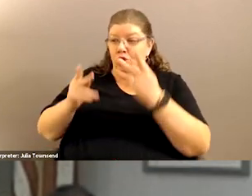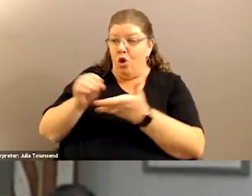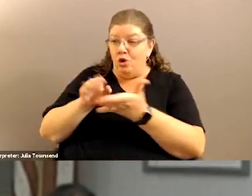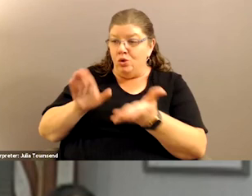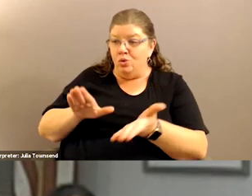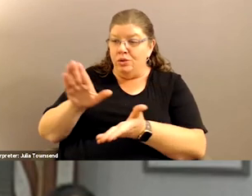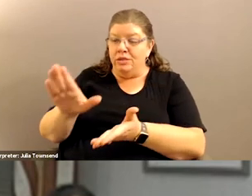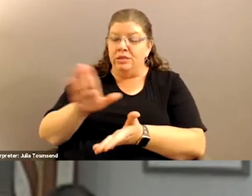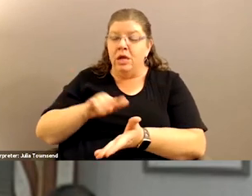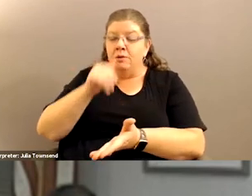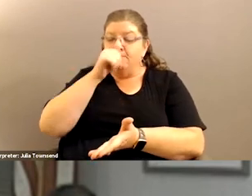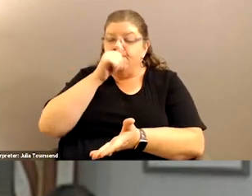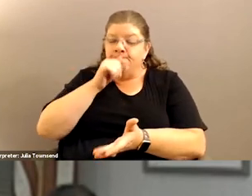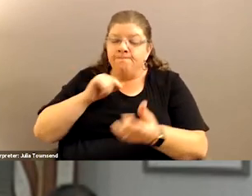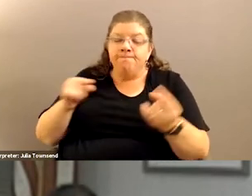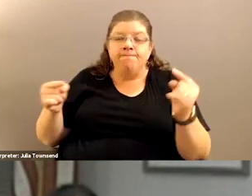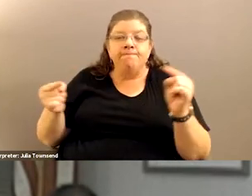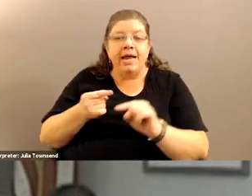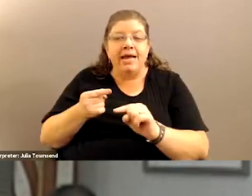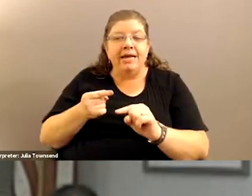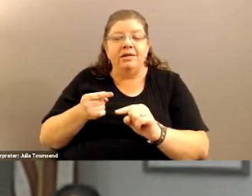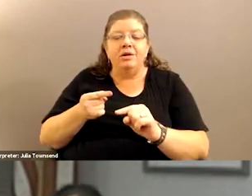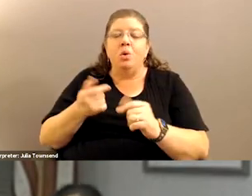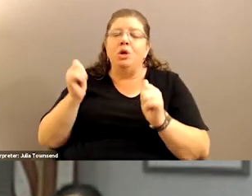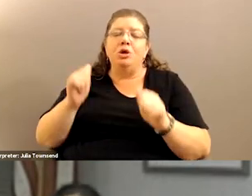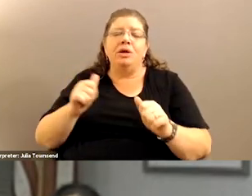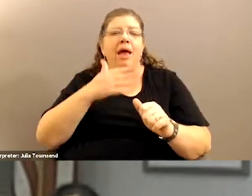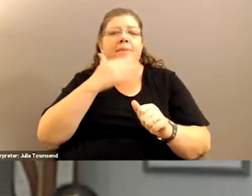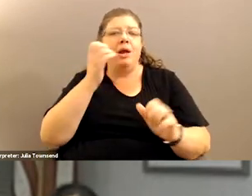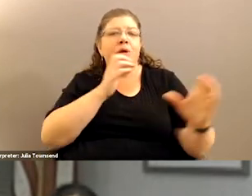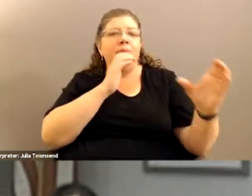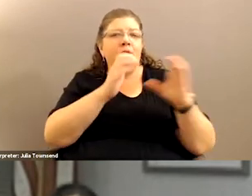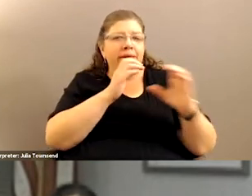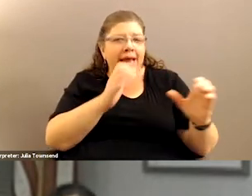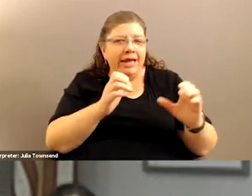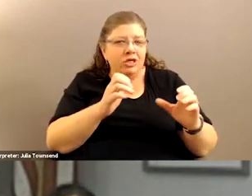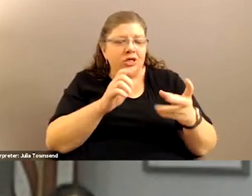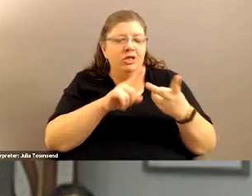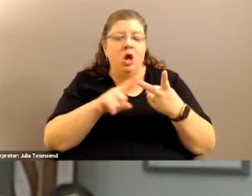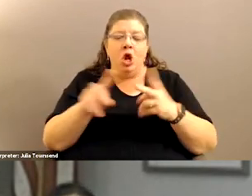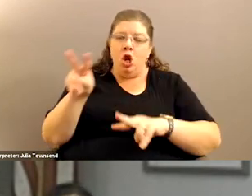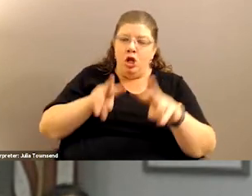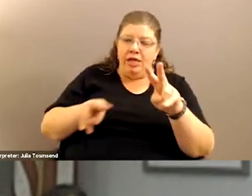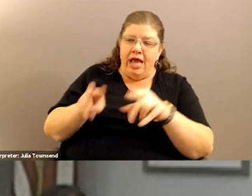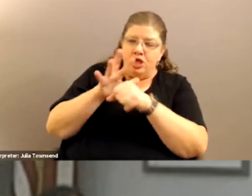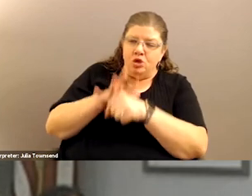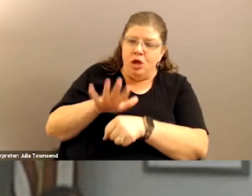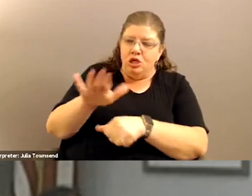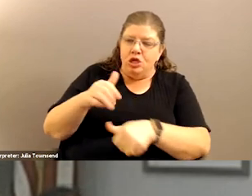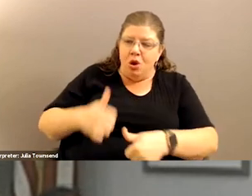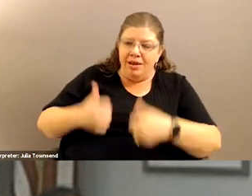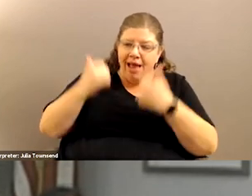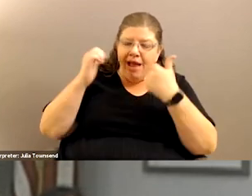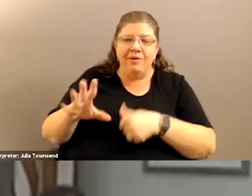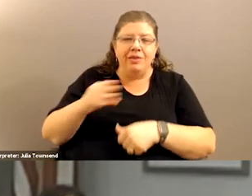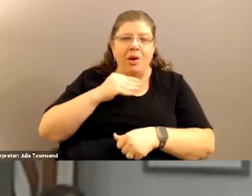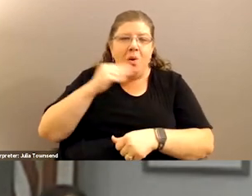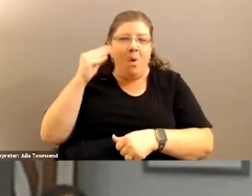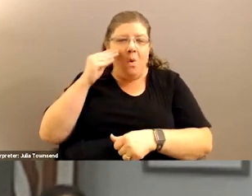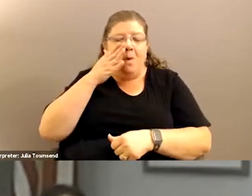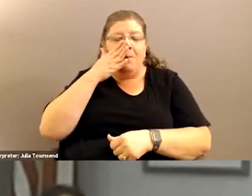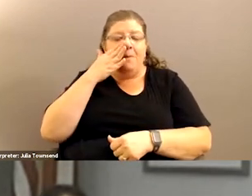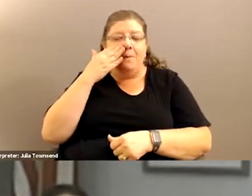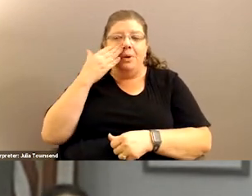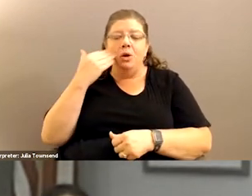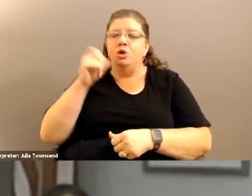different ways we could have better communication we could look at the stress in their lives in their home and so forth we shouldn't